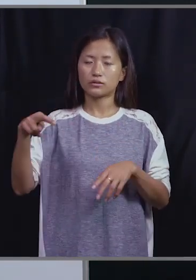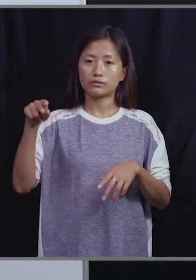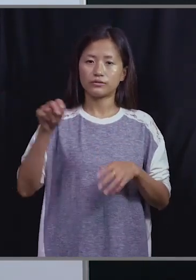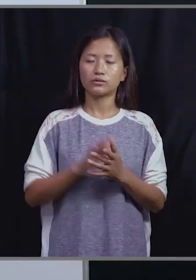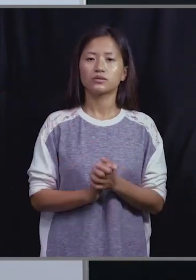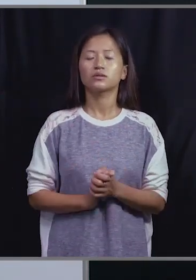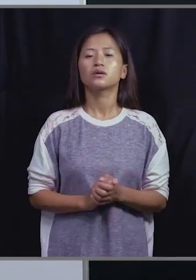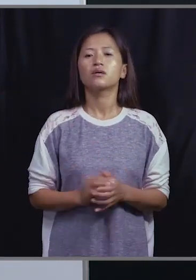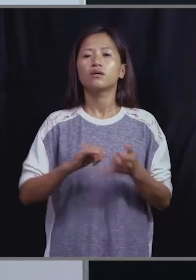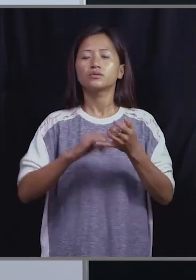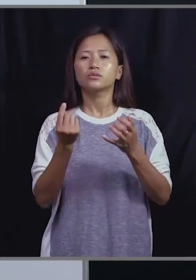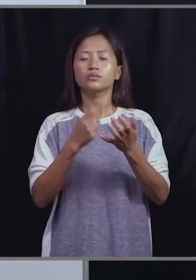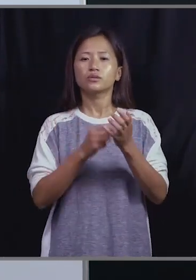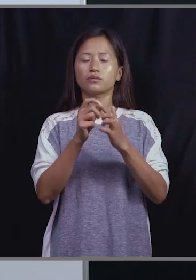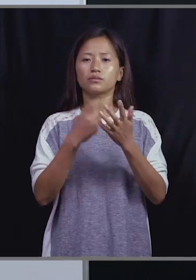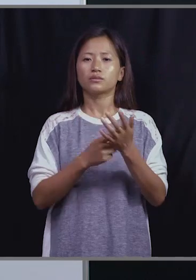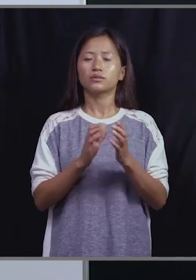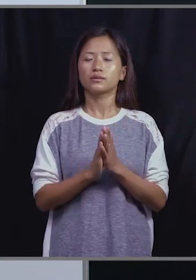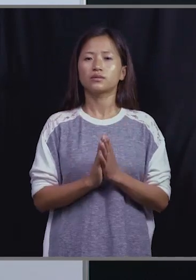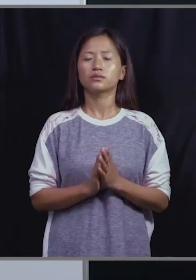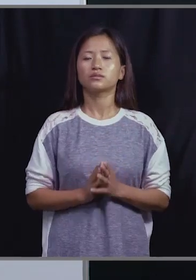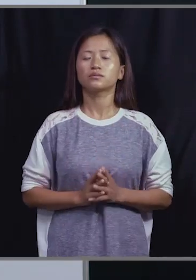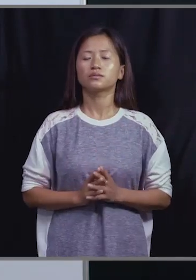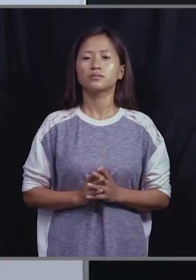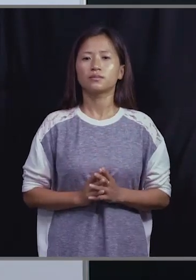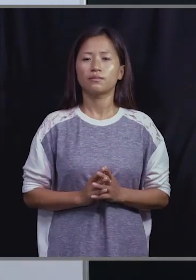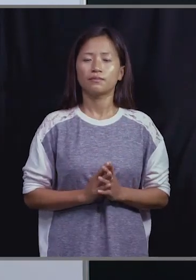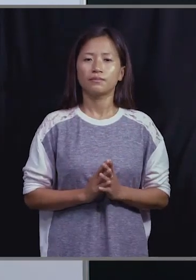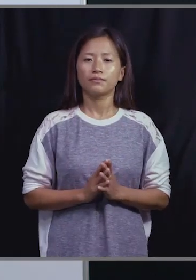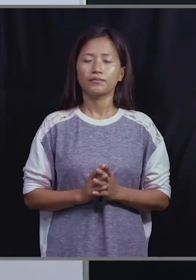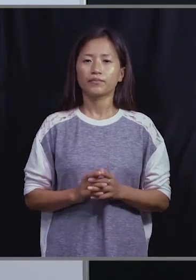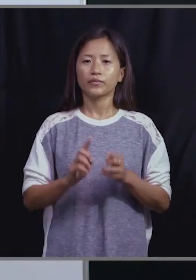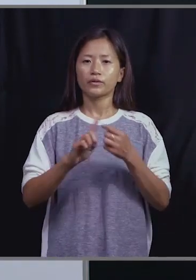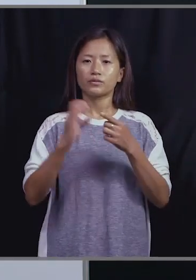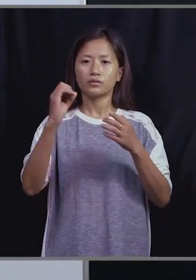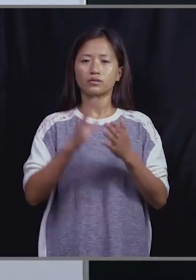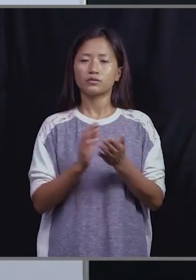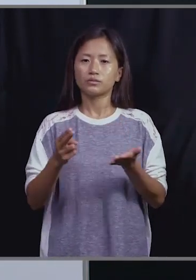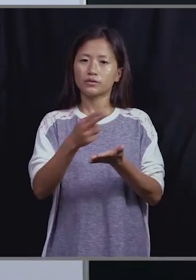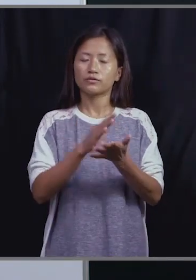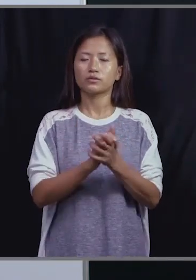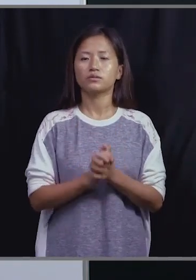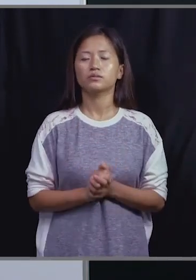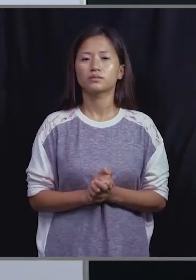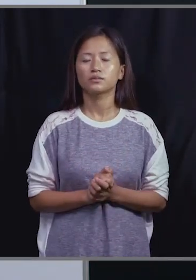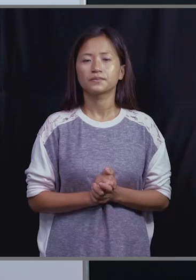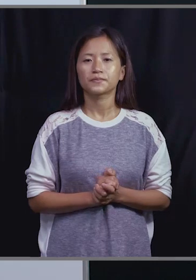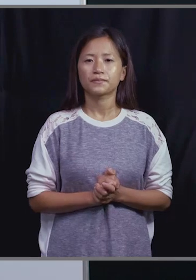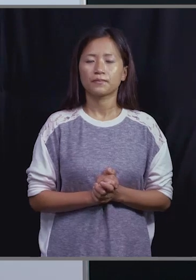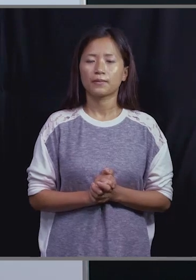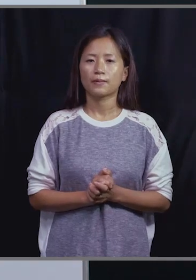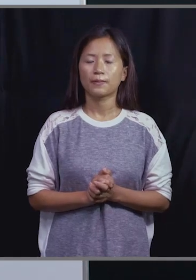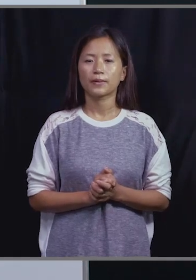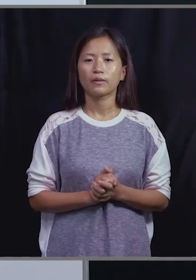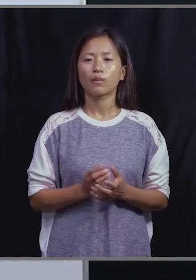supreme leader, that is Stalin. Okay, number 2, economic failure. Now,